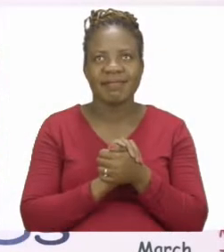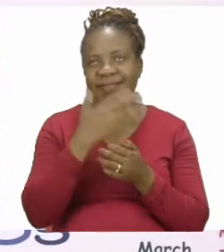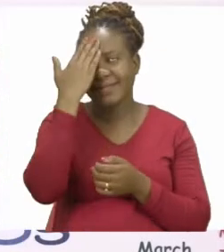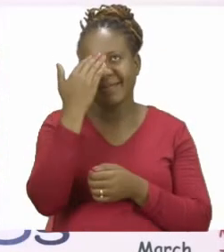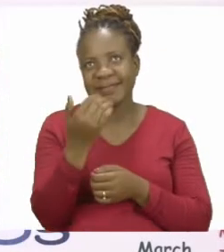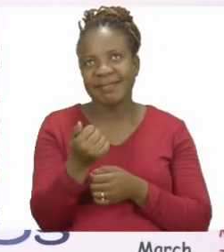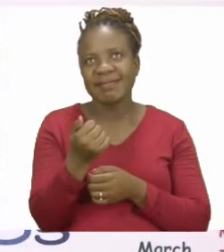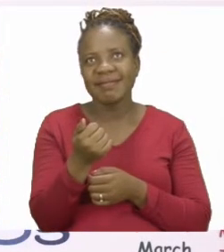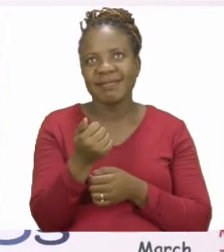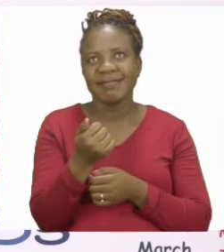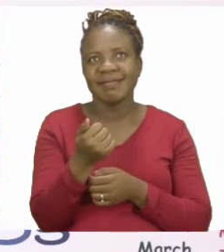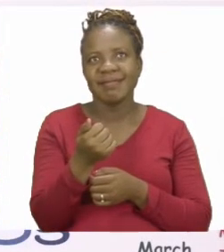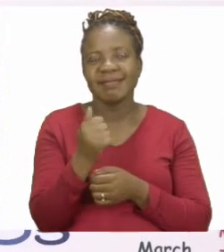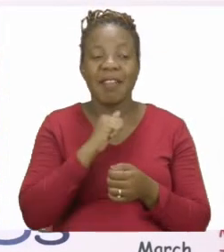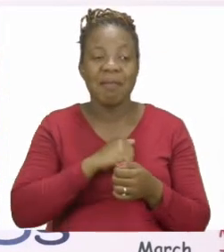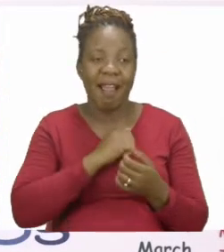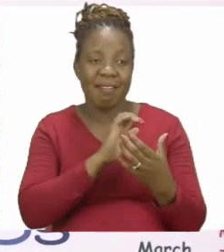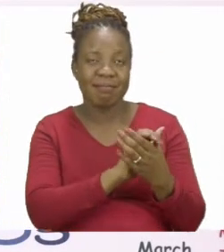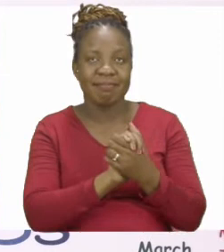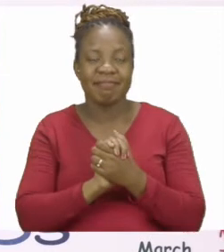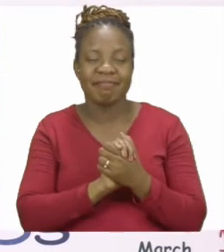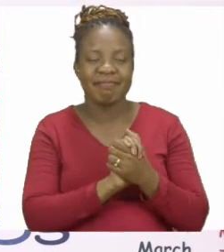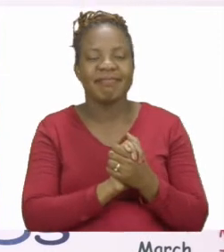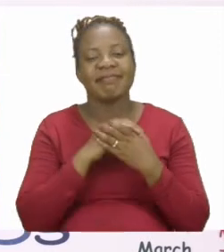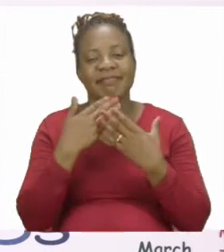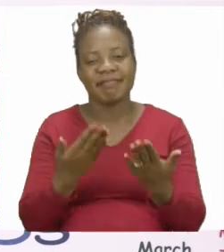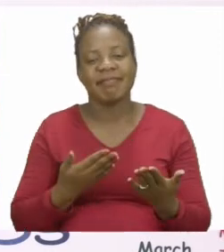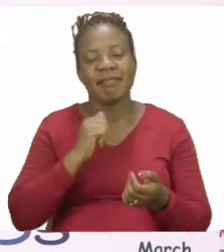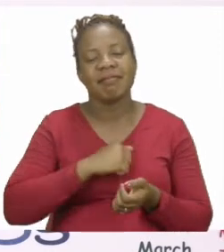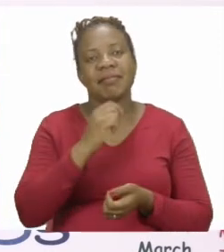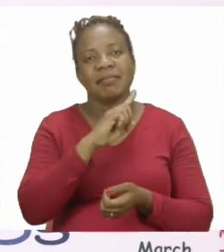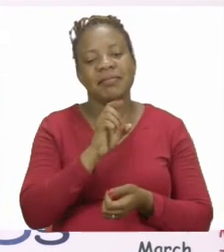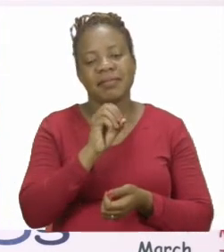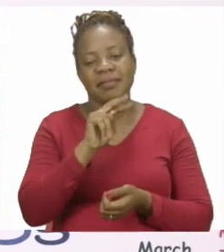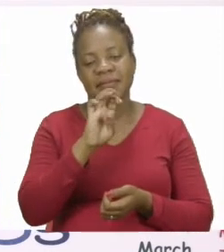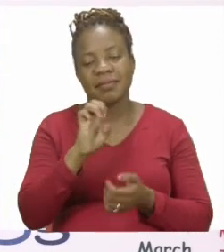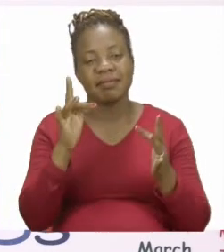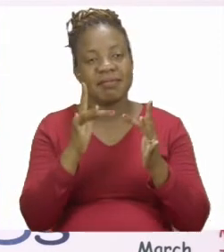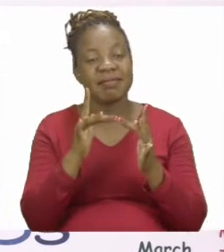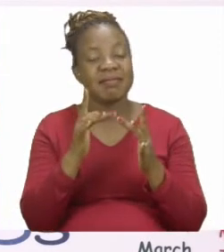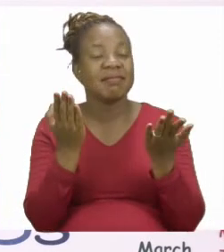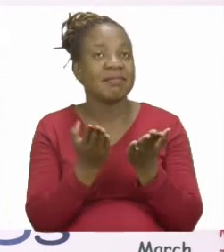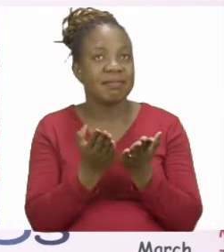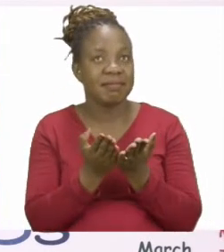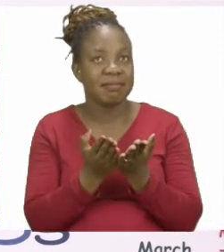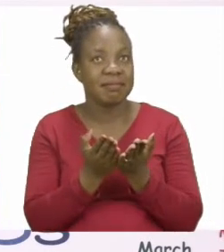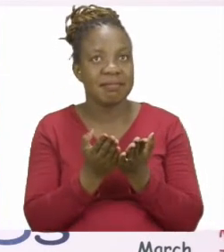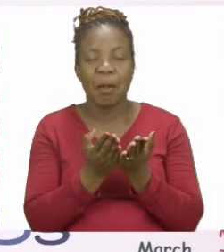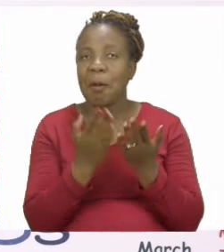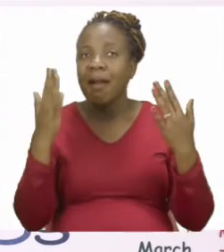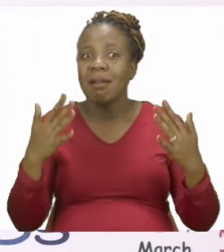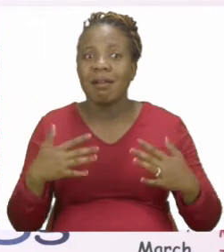Hello, my little friends. Welcome to My Zone Online School. We are so happy to have you here with us